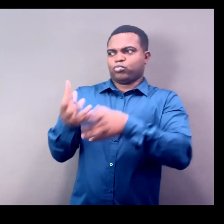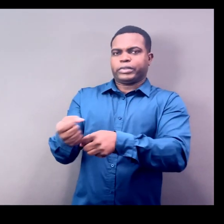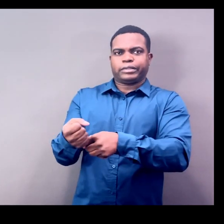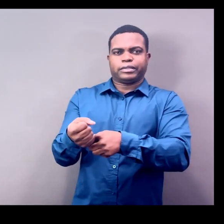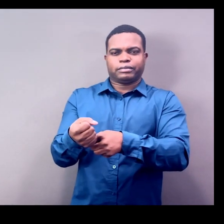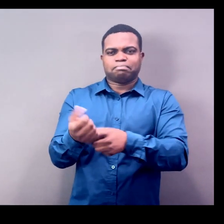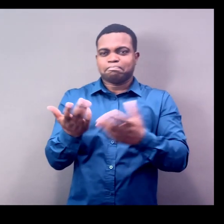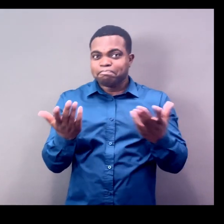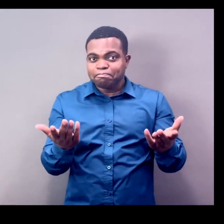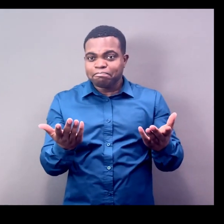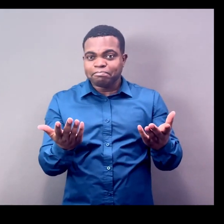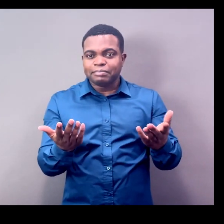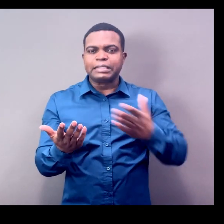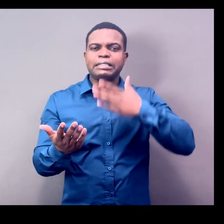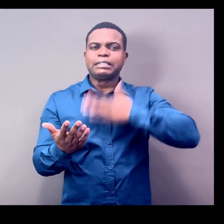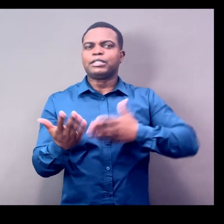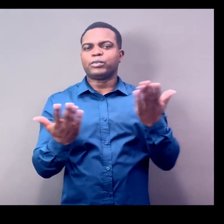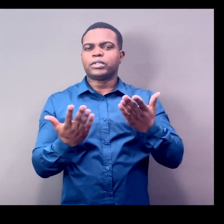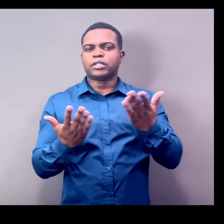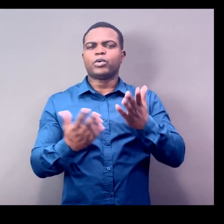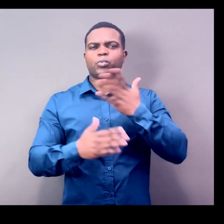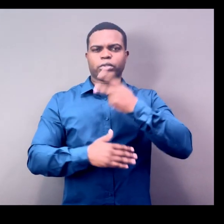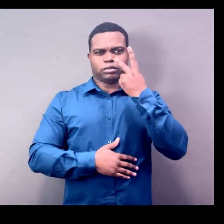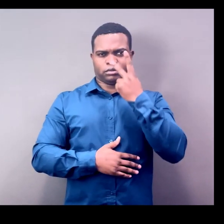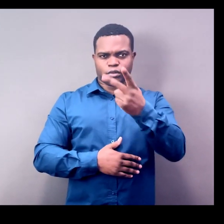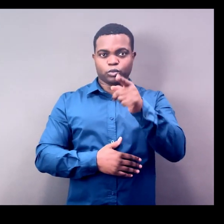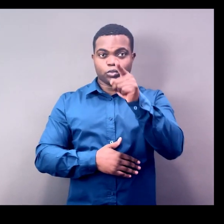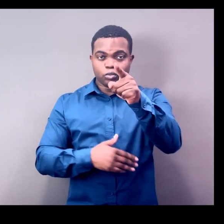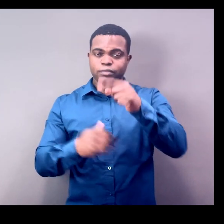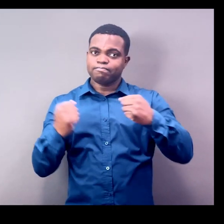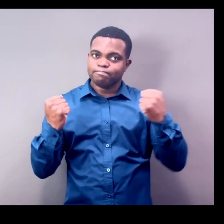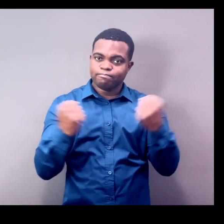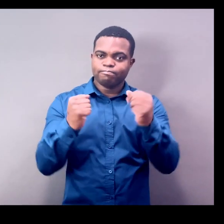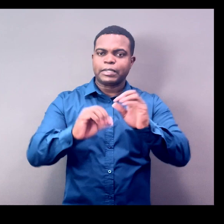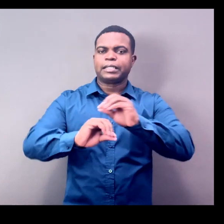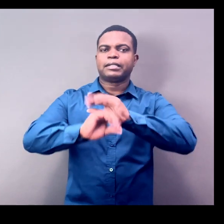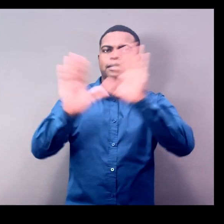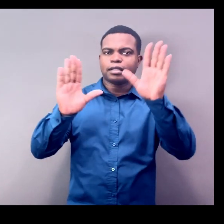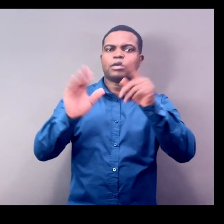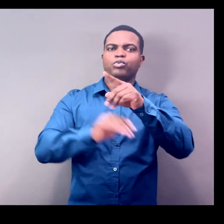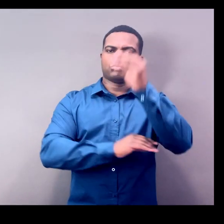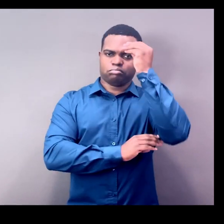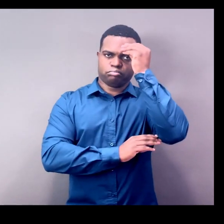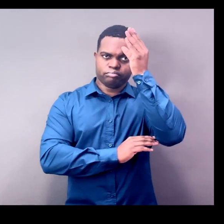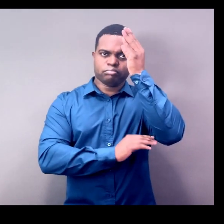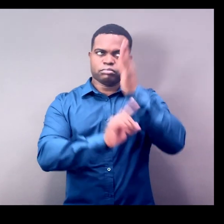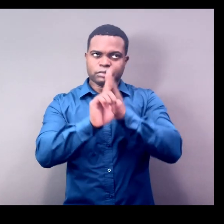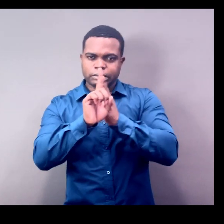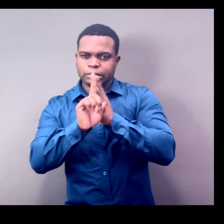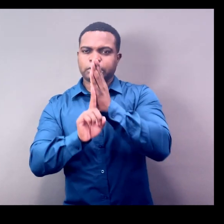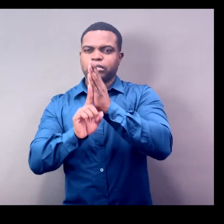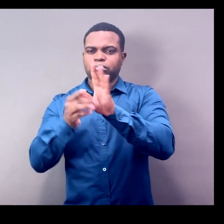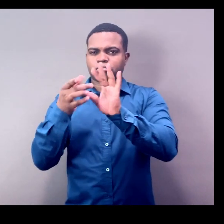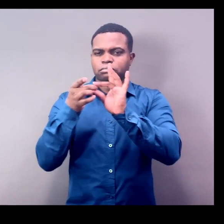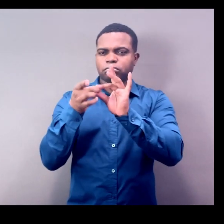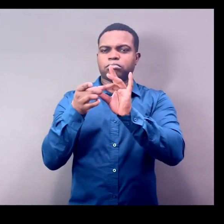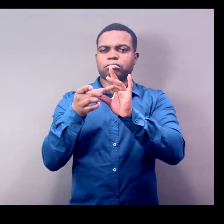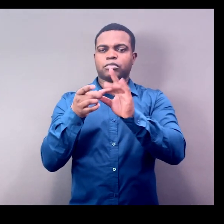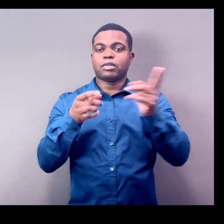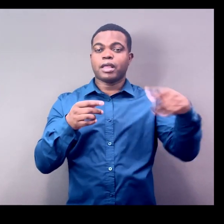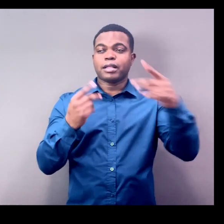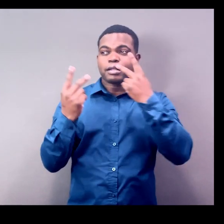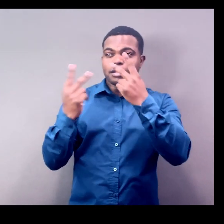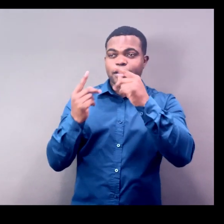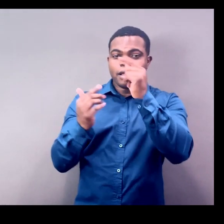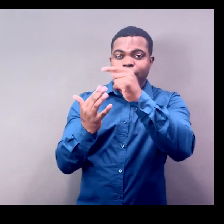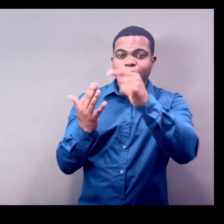the case may be. They need to see that you are an expert, and they need to see you as reliable. When they see all